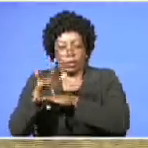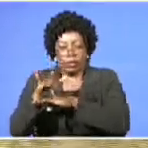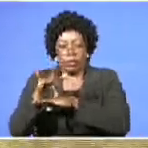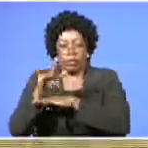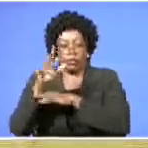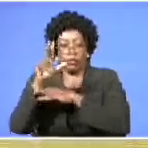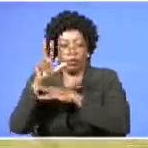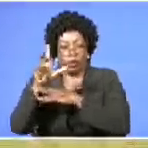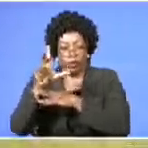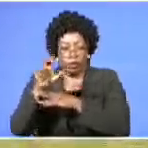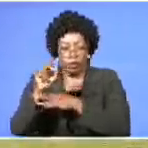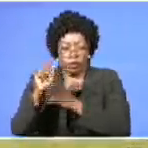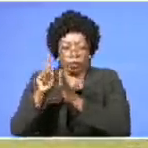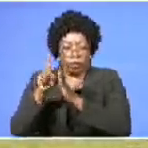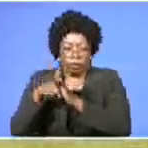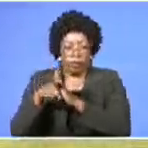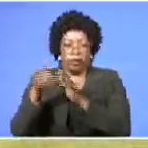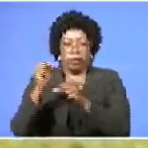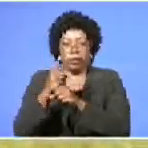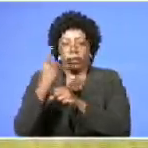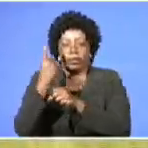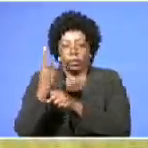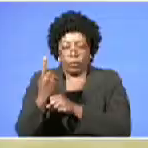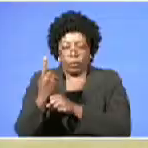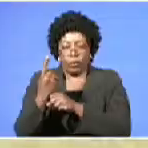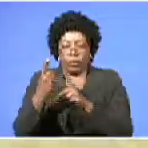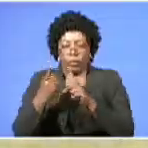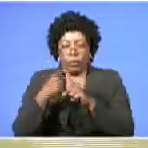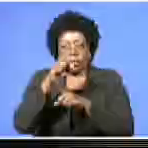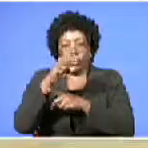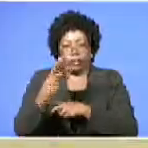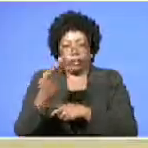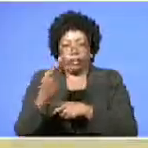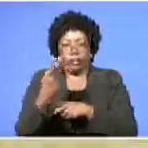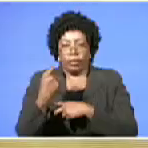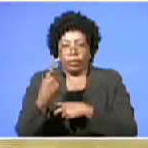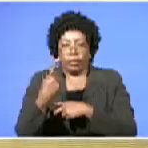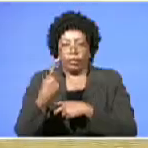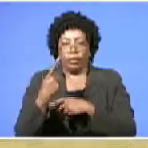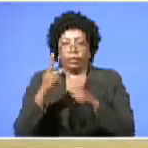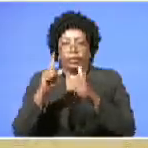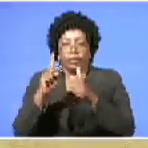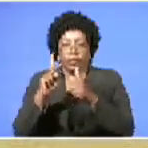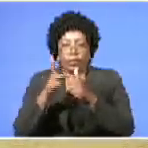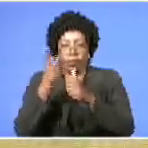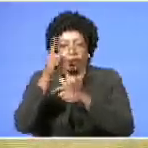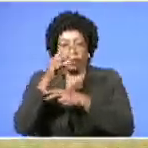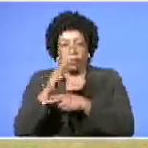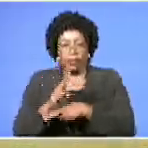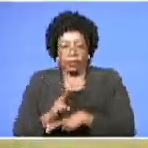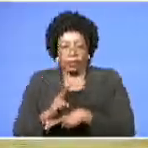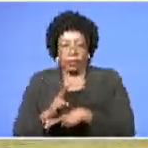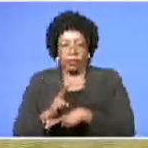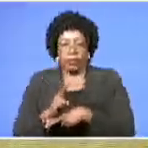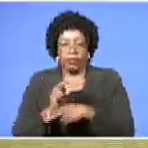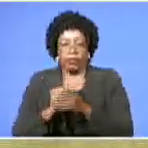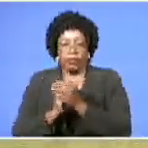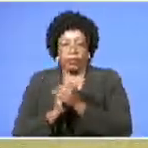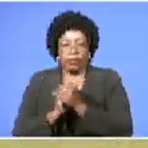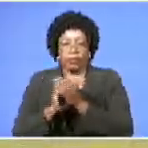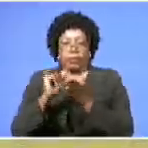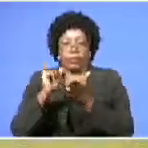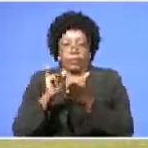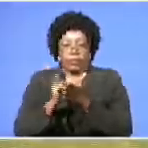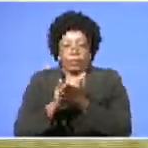3rd minute, and they took that 1-0 lead into the half. 11 minutes into the second half, United struck again to double their advantage, and that